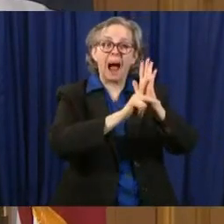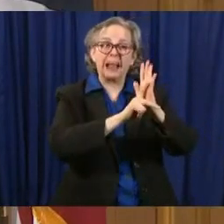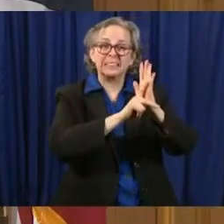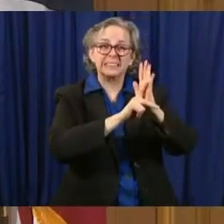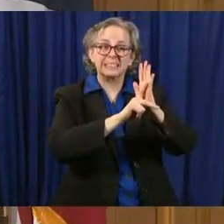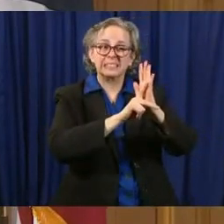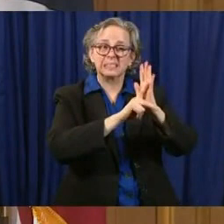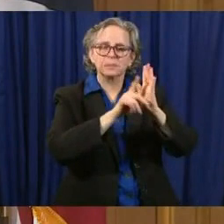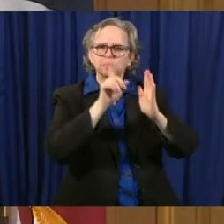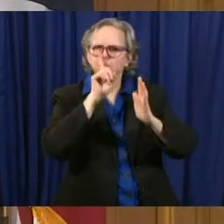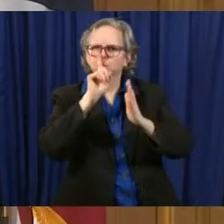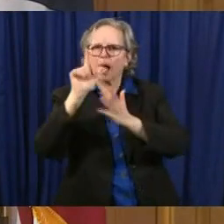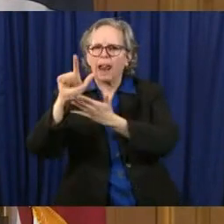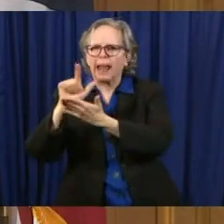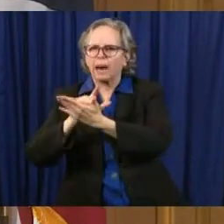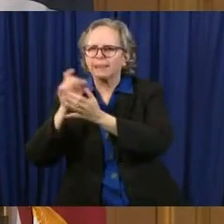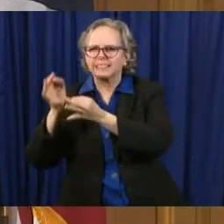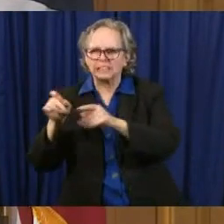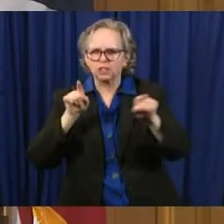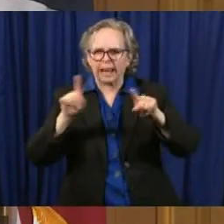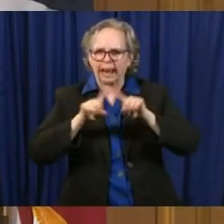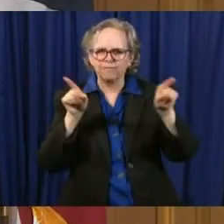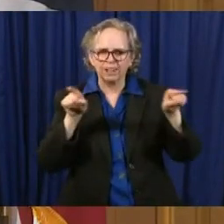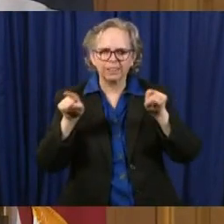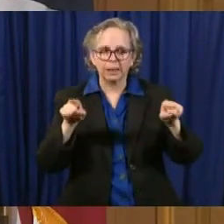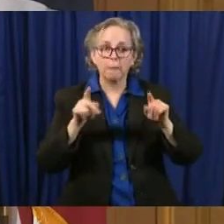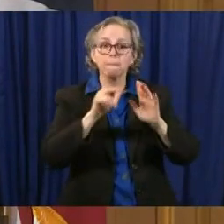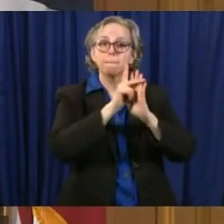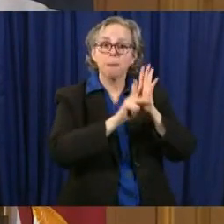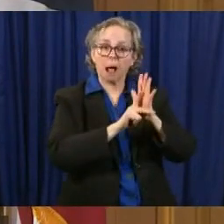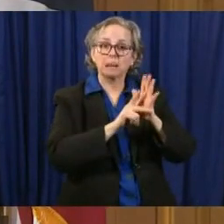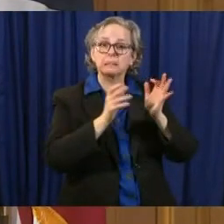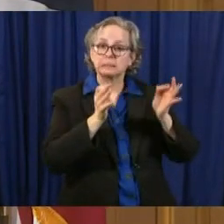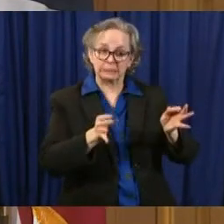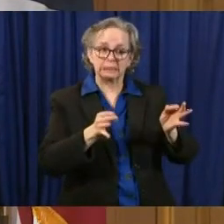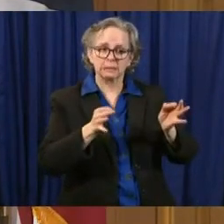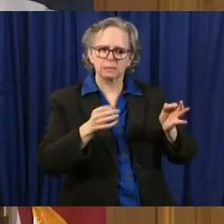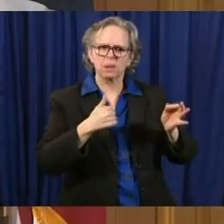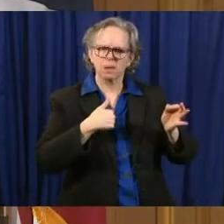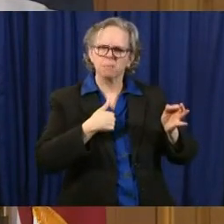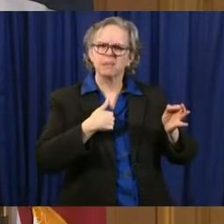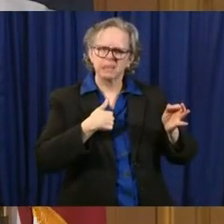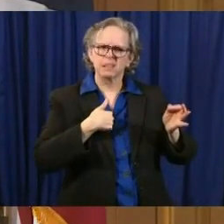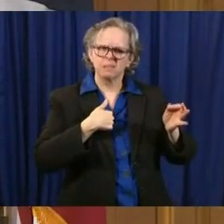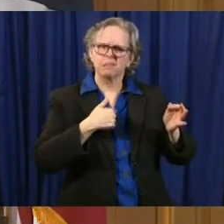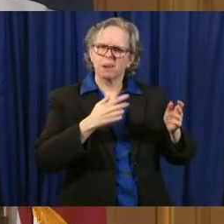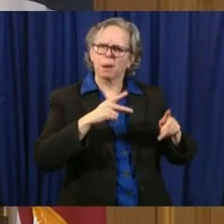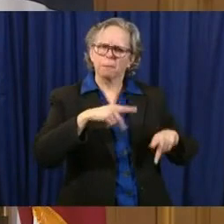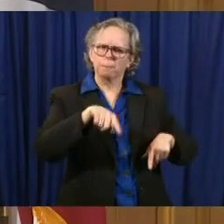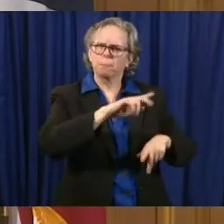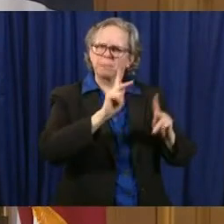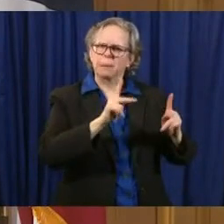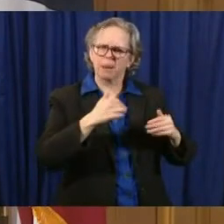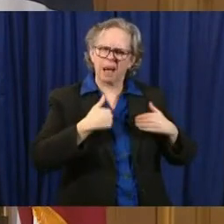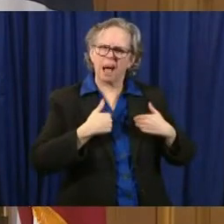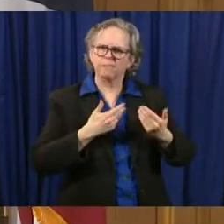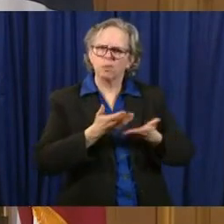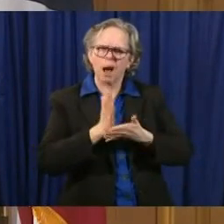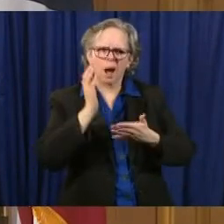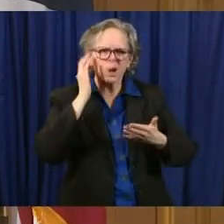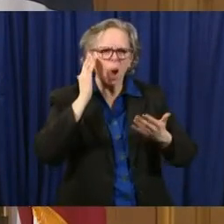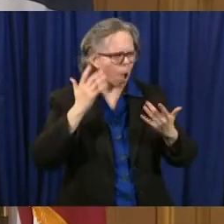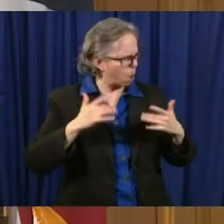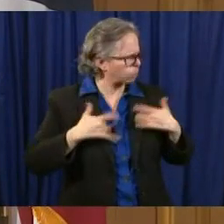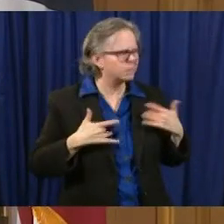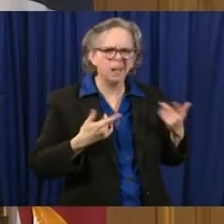decision that came from my heart, and that is that people have a right to know what's going on in a nursing home. If there's something that